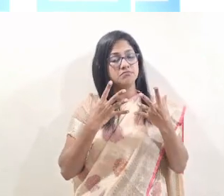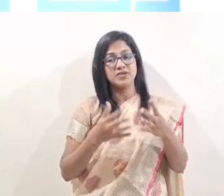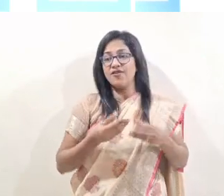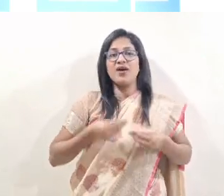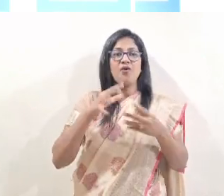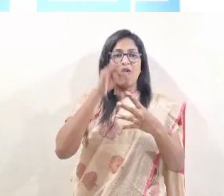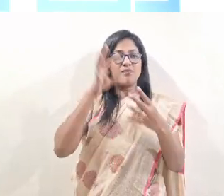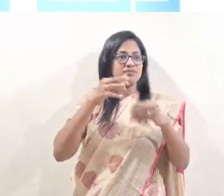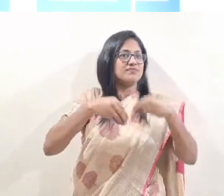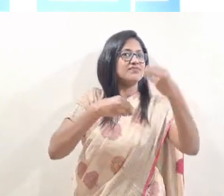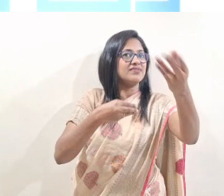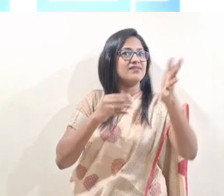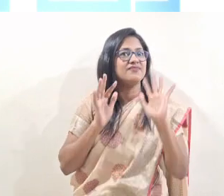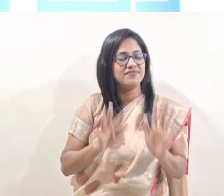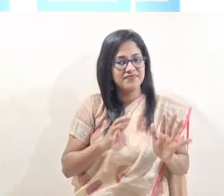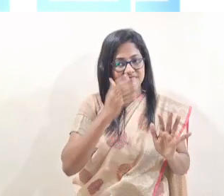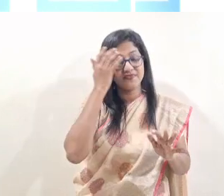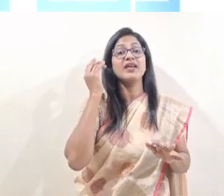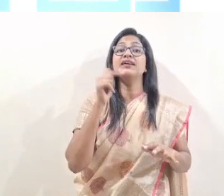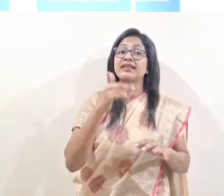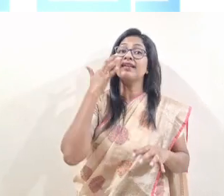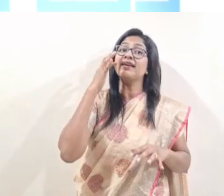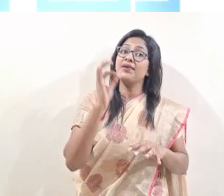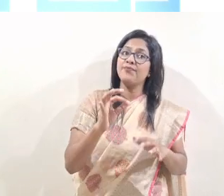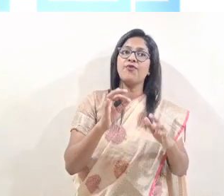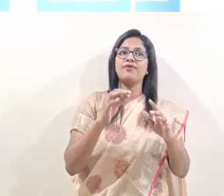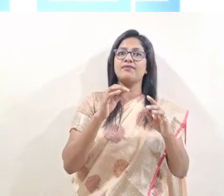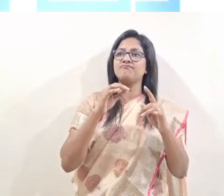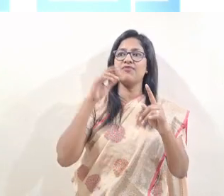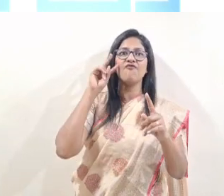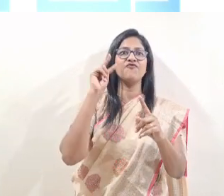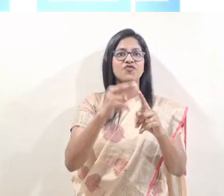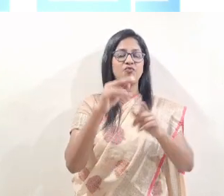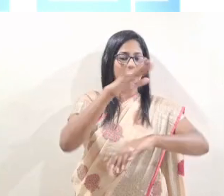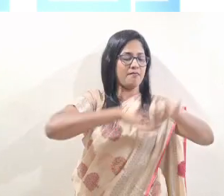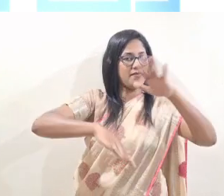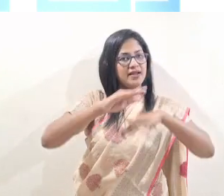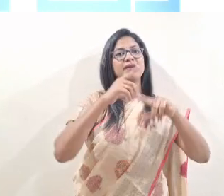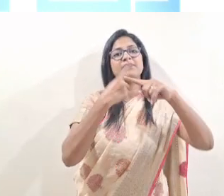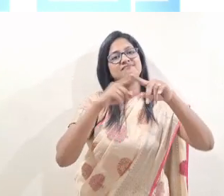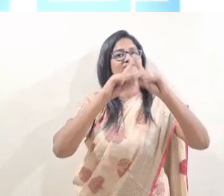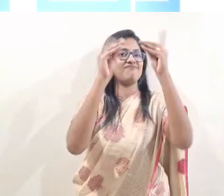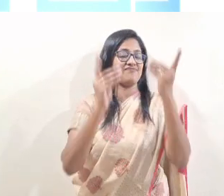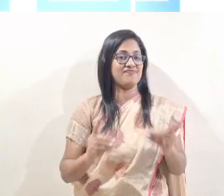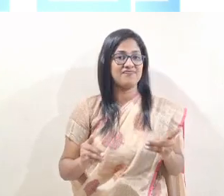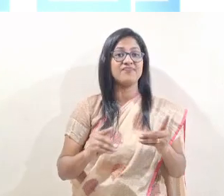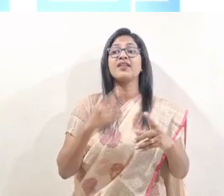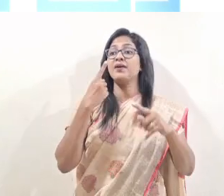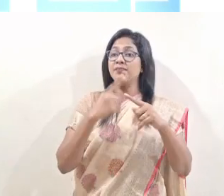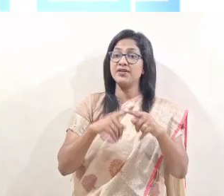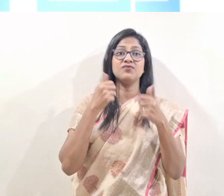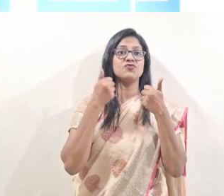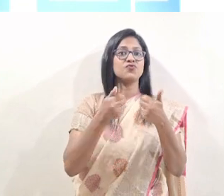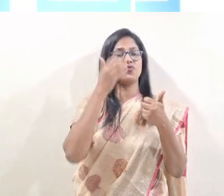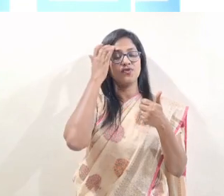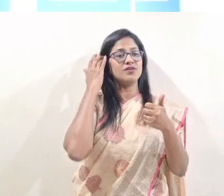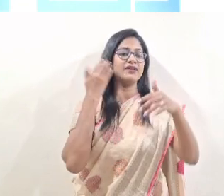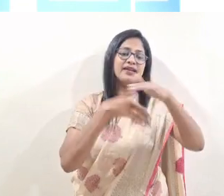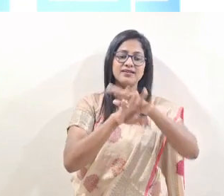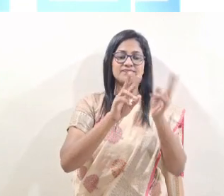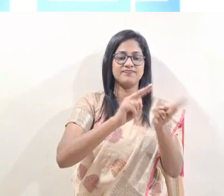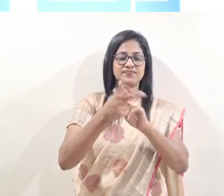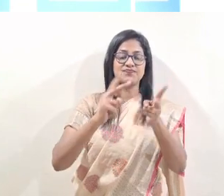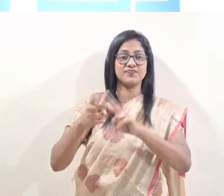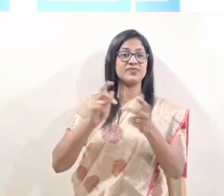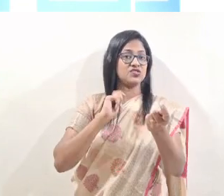options to people. So that's a very important aspect of planning and also designing, creating good interchanges, because when there